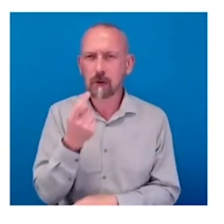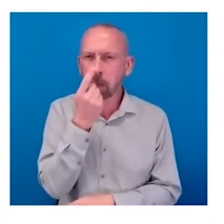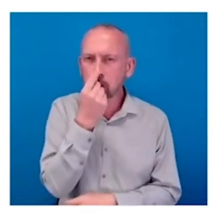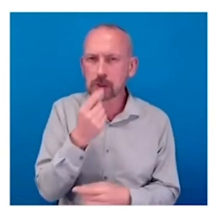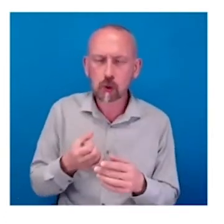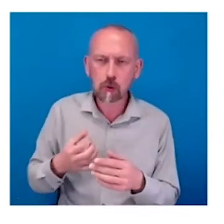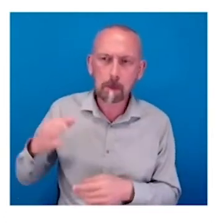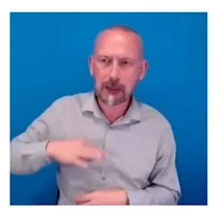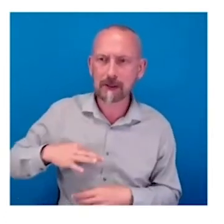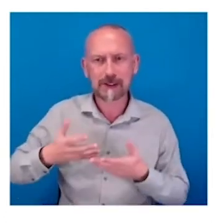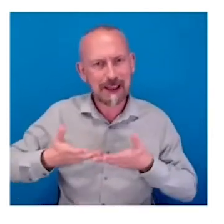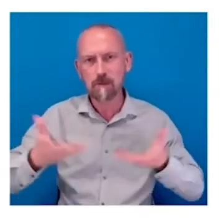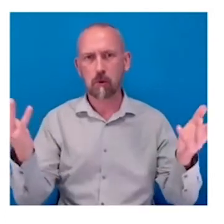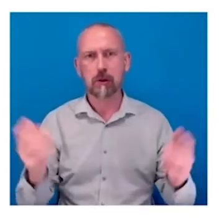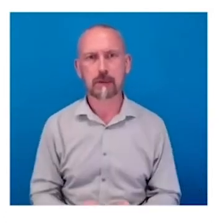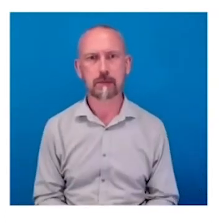everyone.